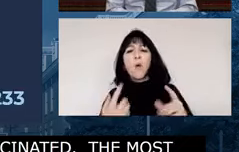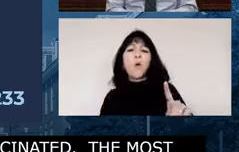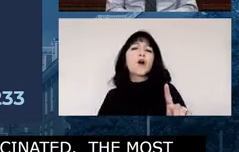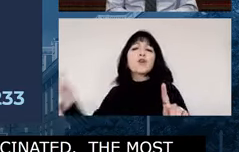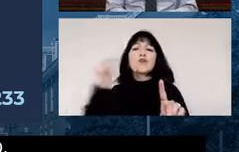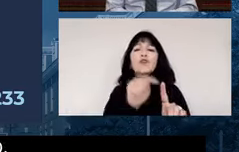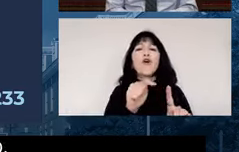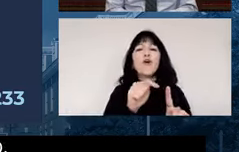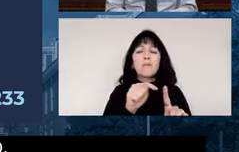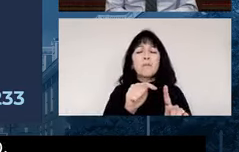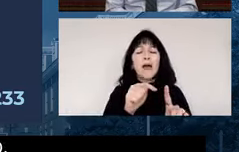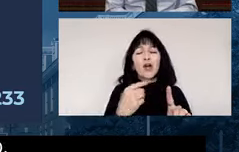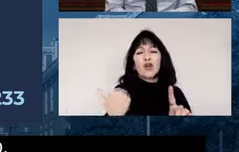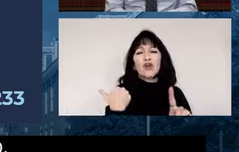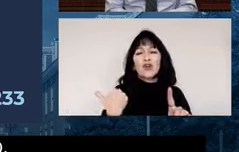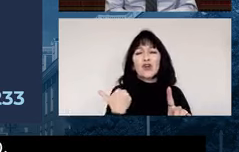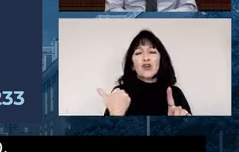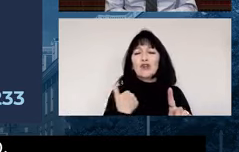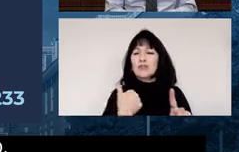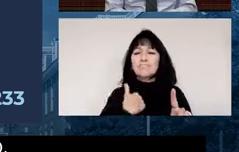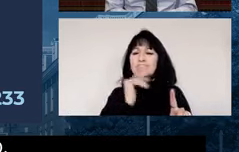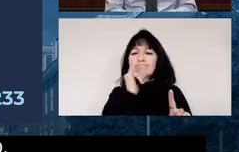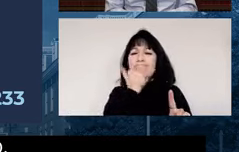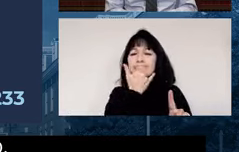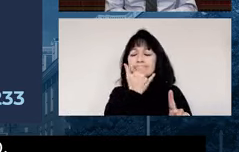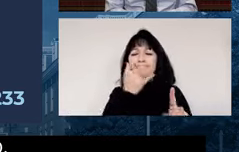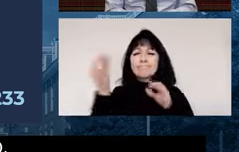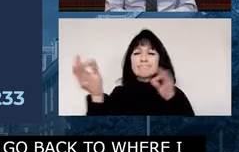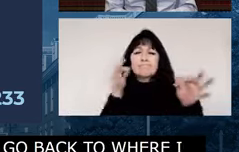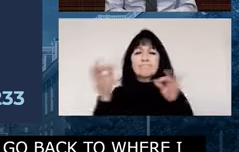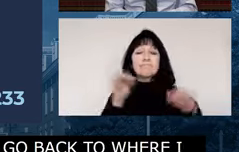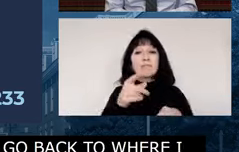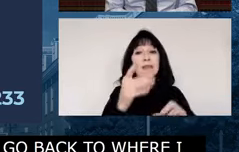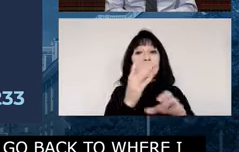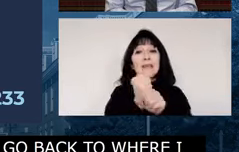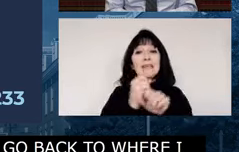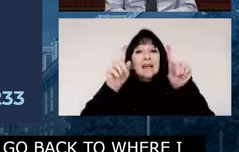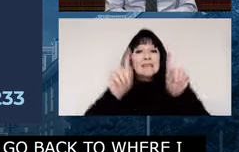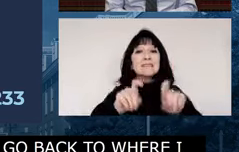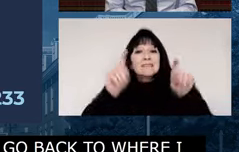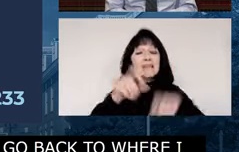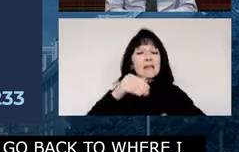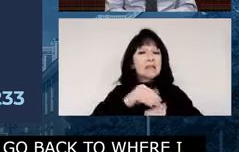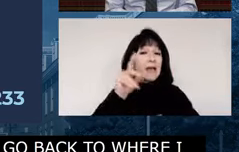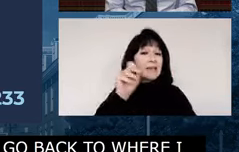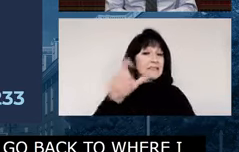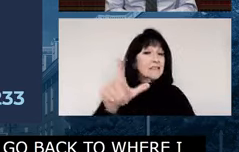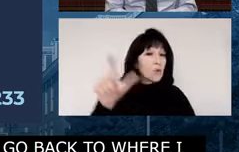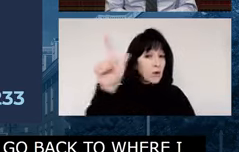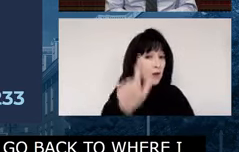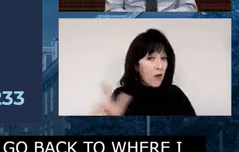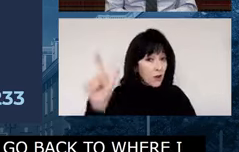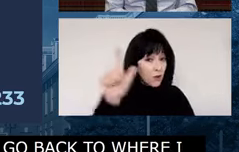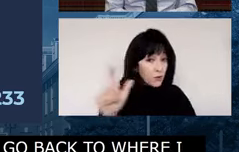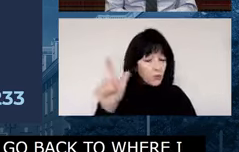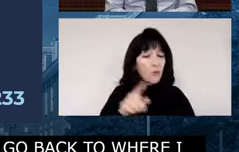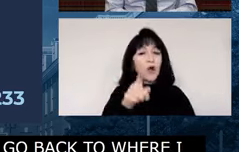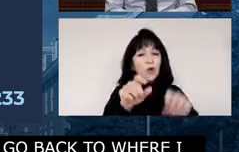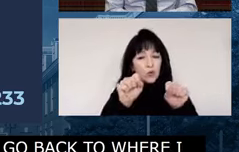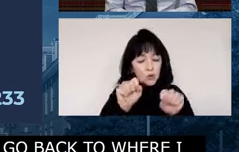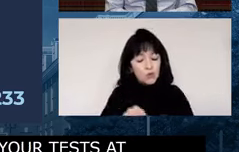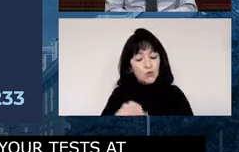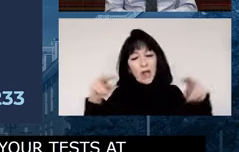getting your tests at Delaware libraries. I meant to say that you can get on the